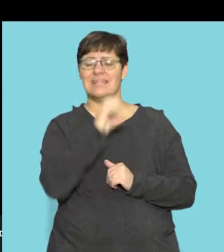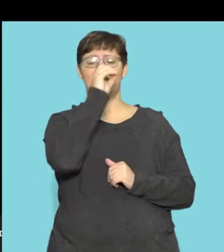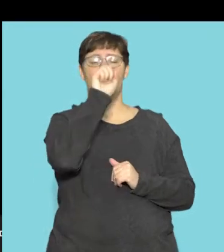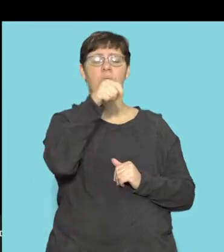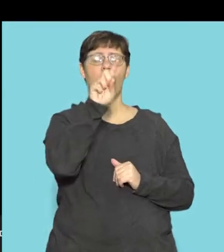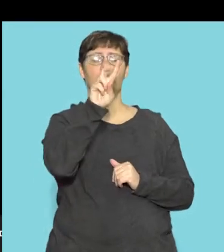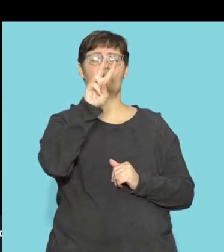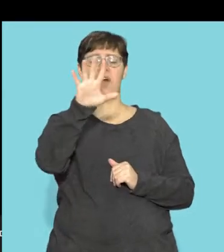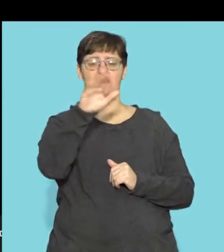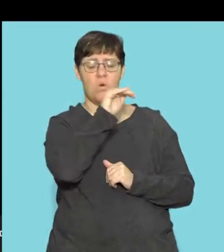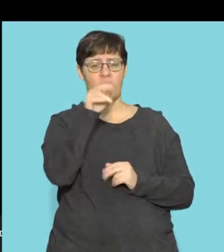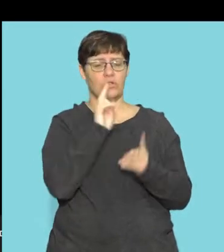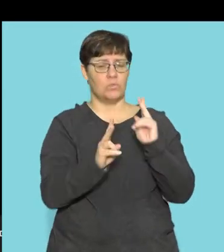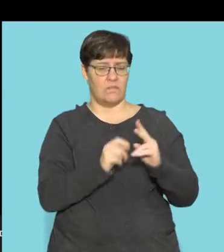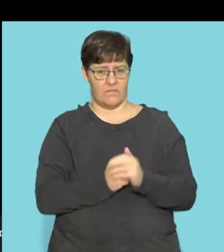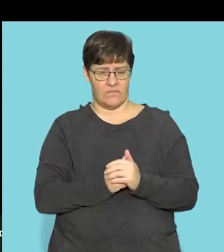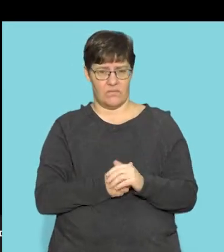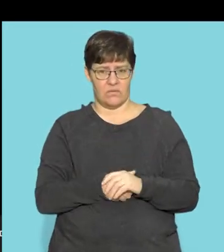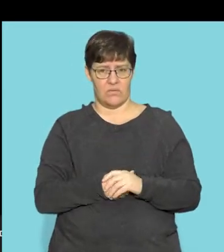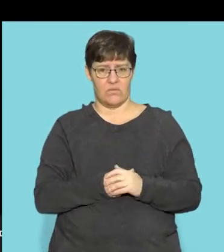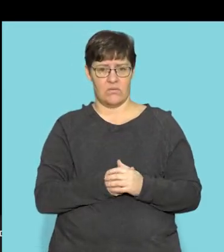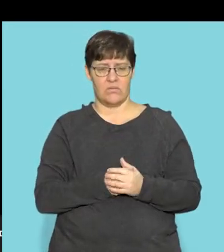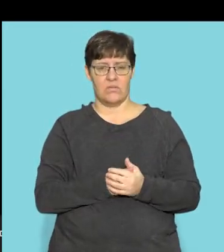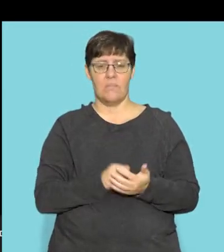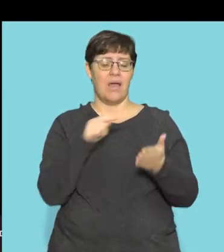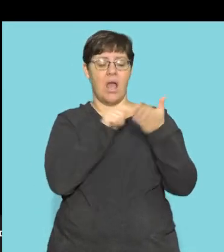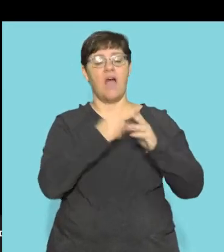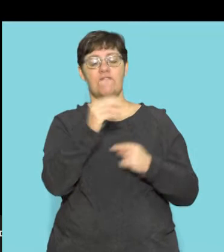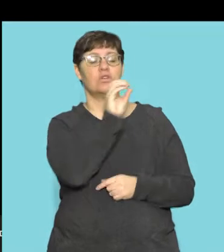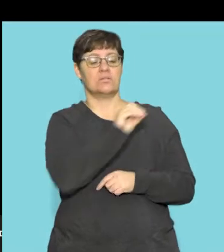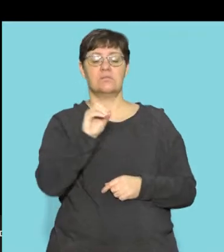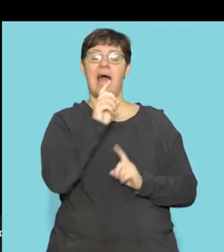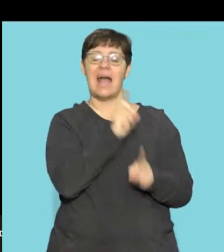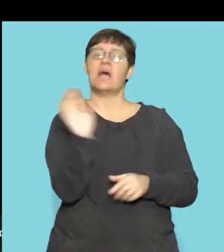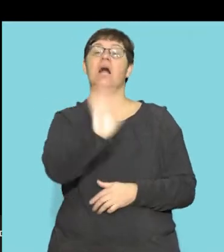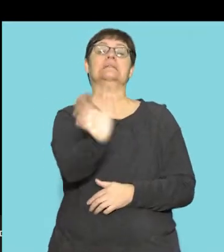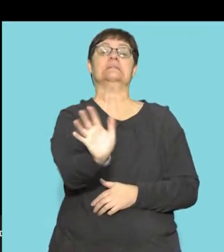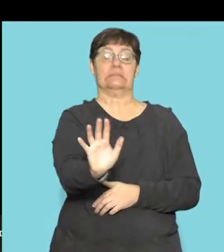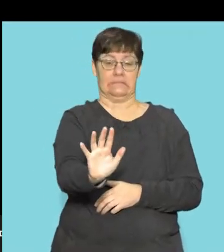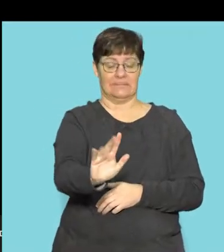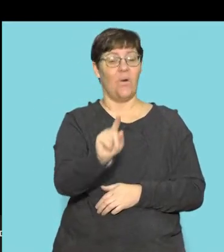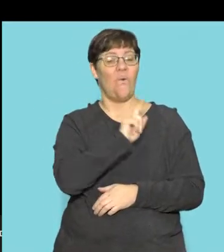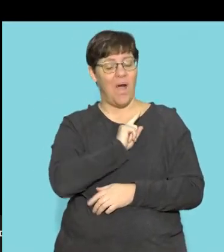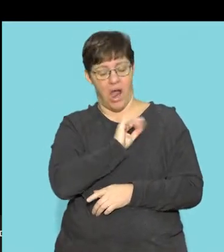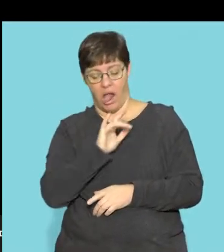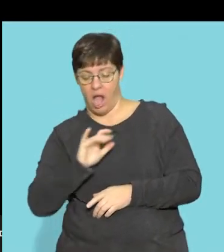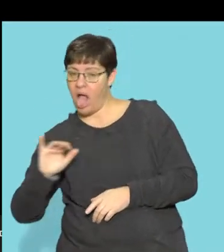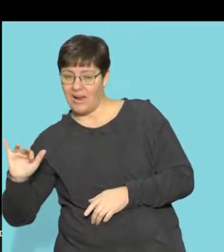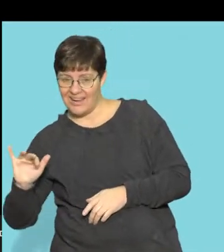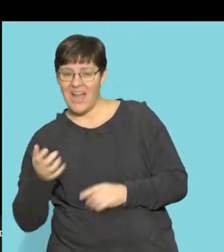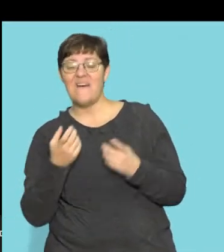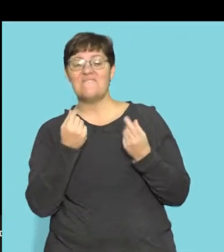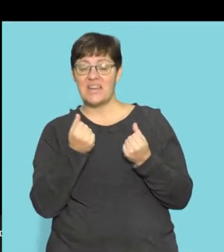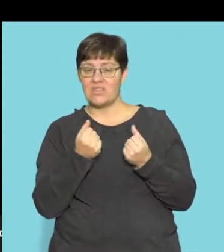over 12, do not first press that on the calculator and get the answer. Because in financial maths, we don't round